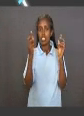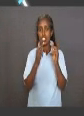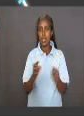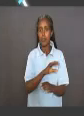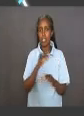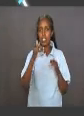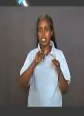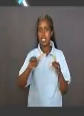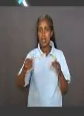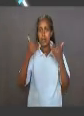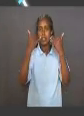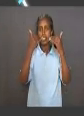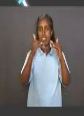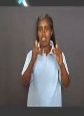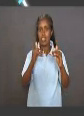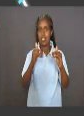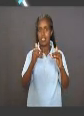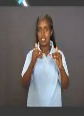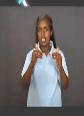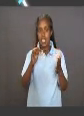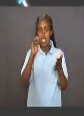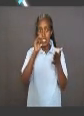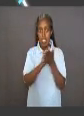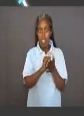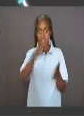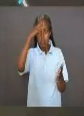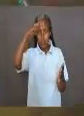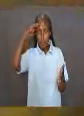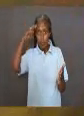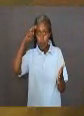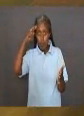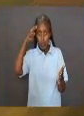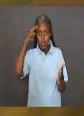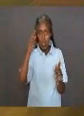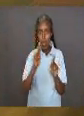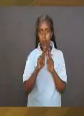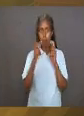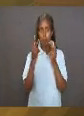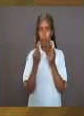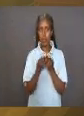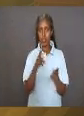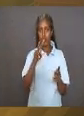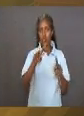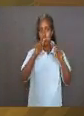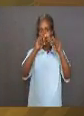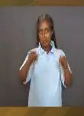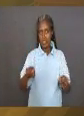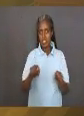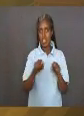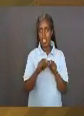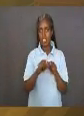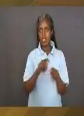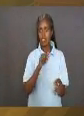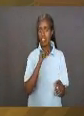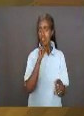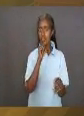same size. That is because the parts of the 2 triangles